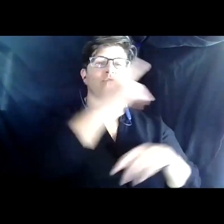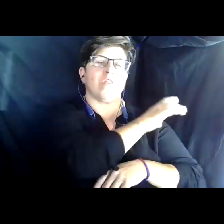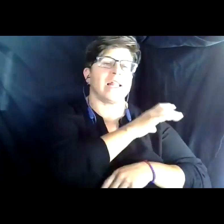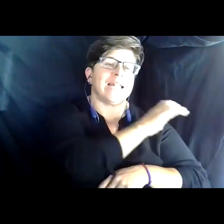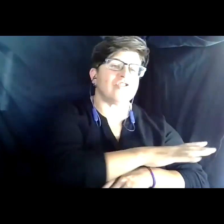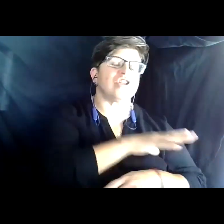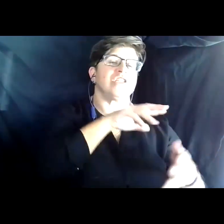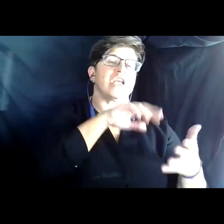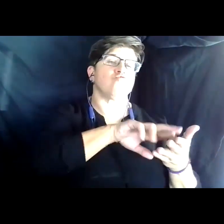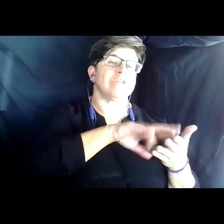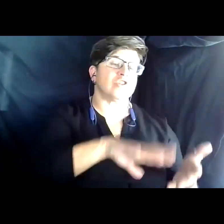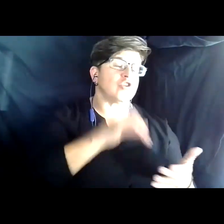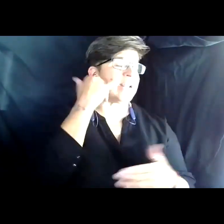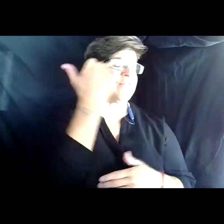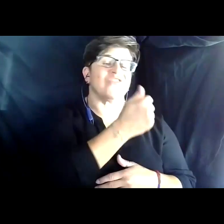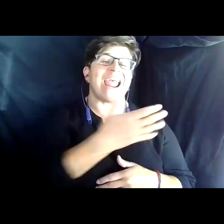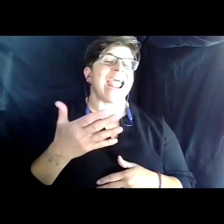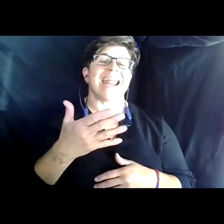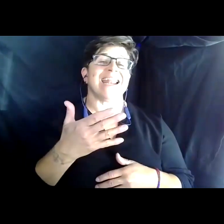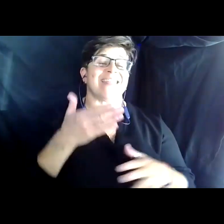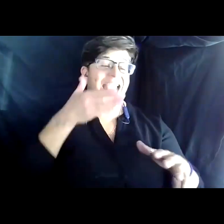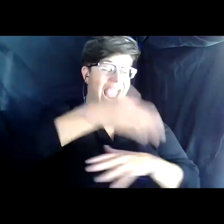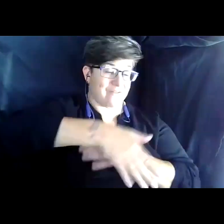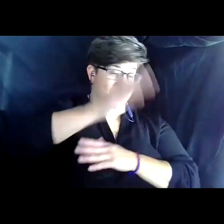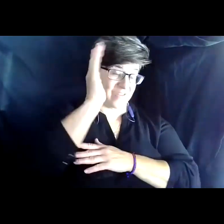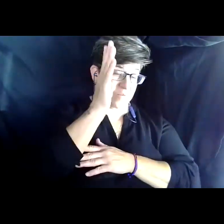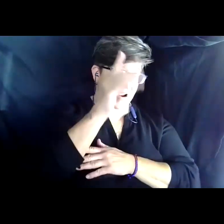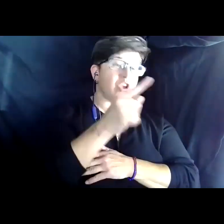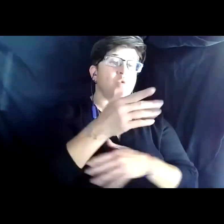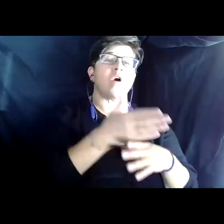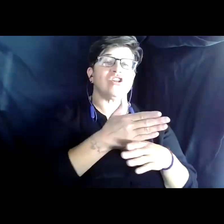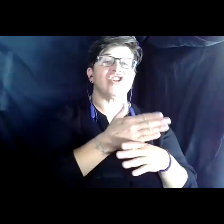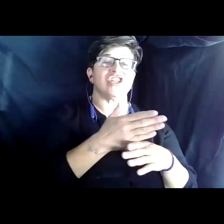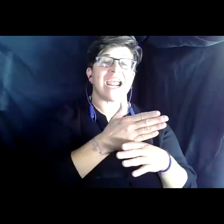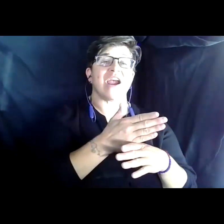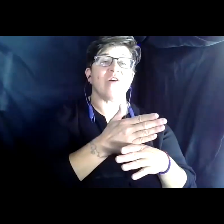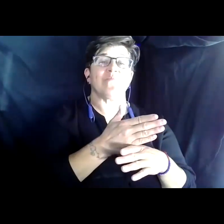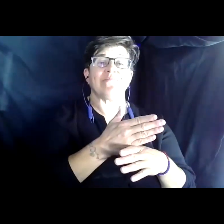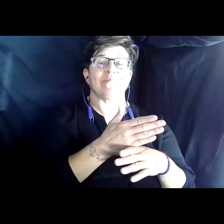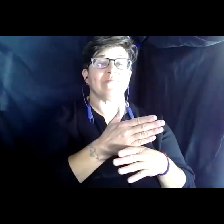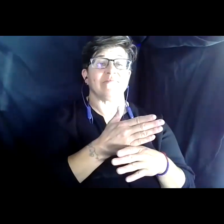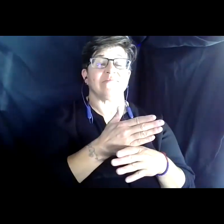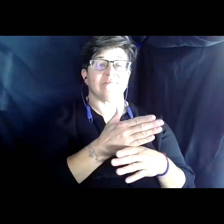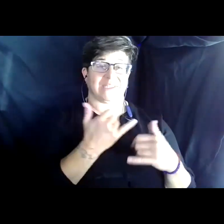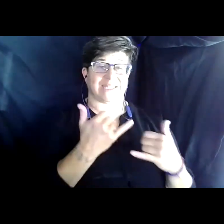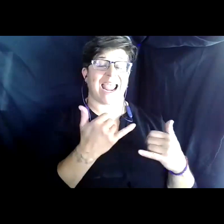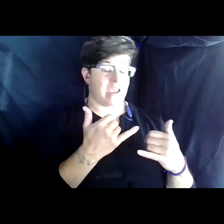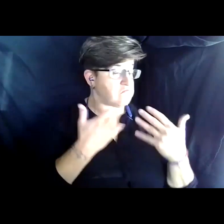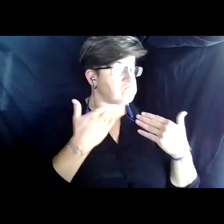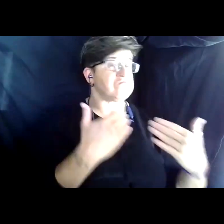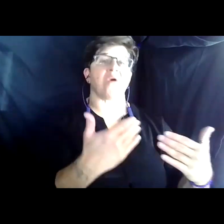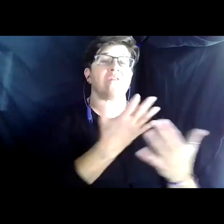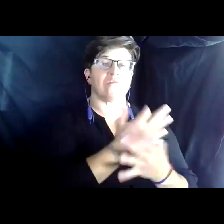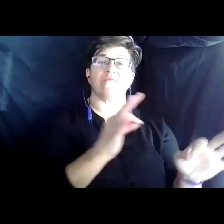there's anything following this presentation that you do want to share with the audience, feel free to do